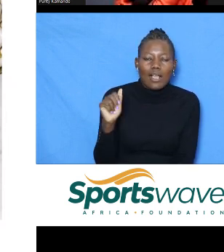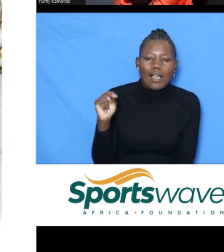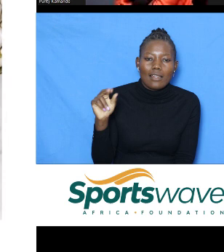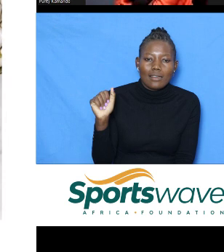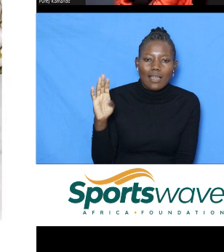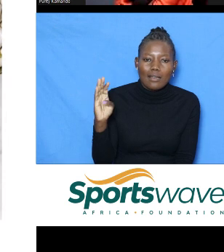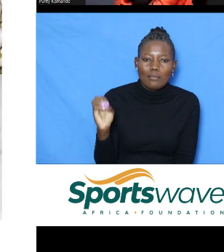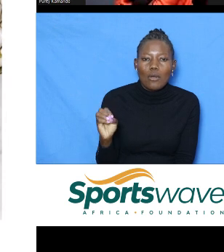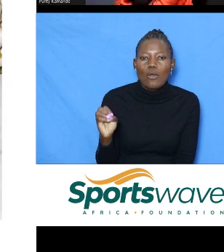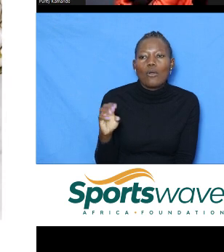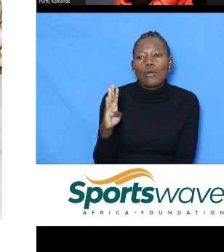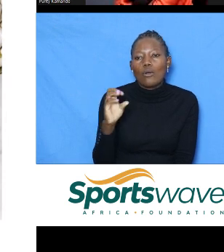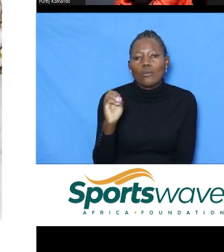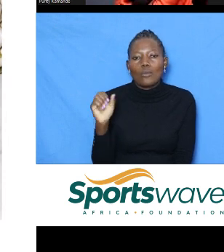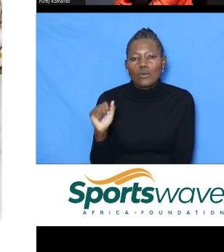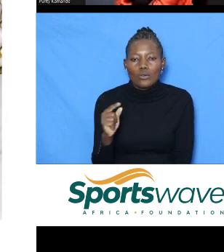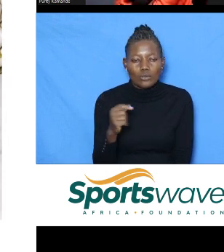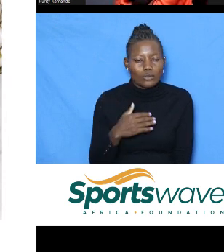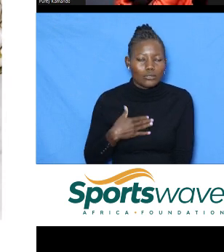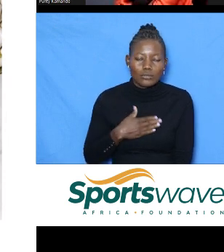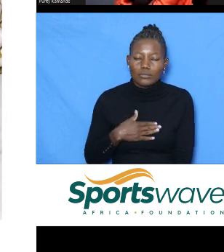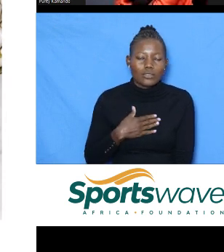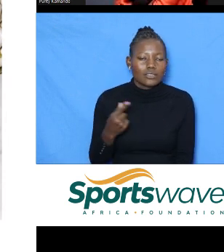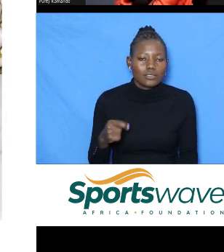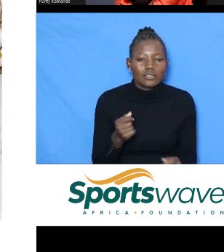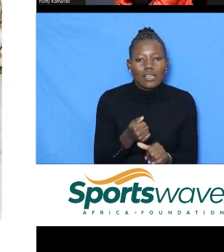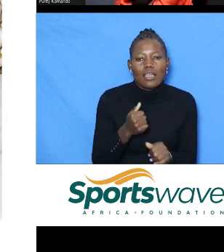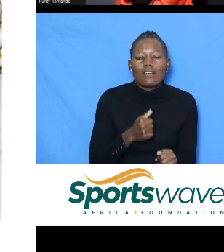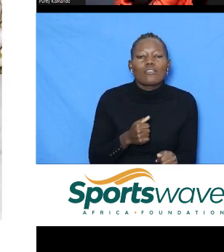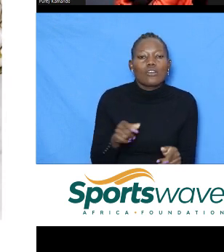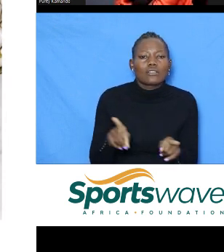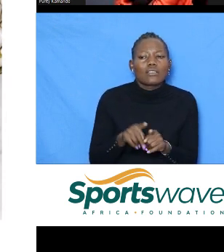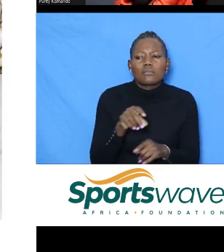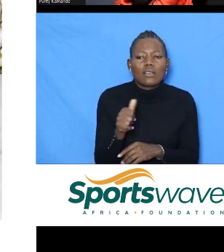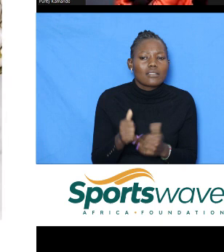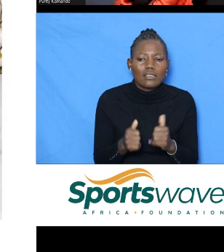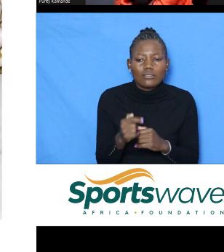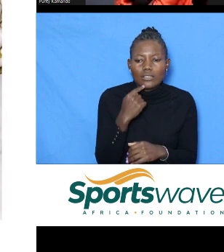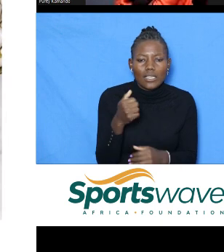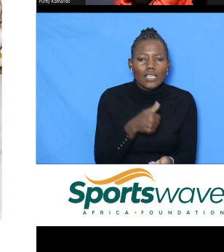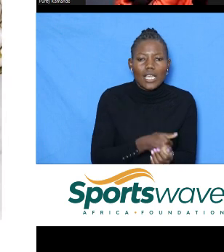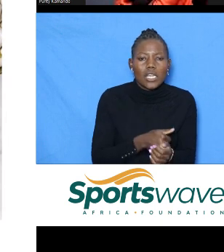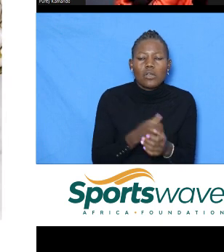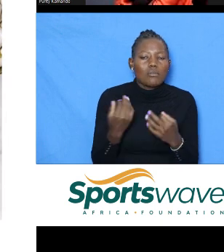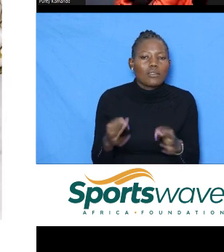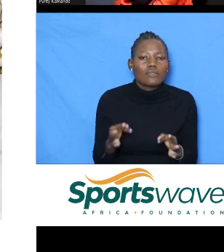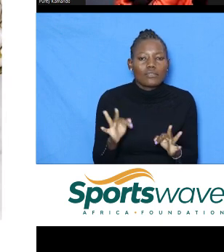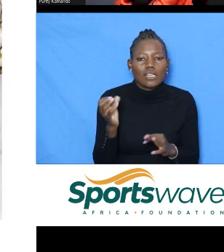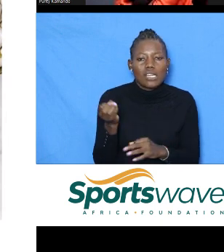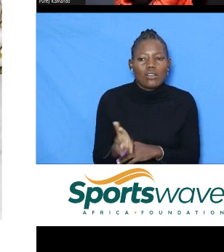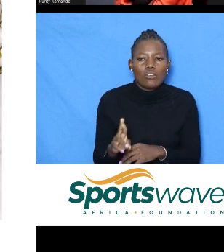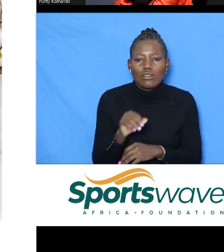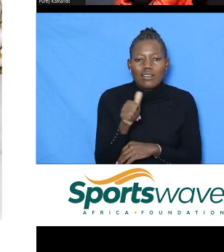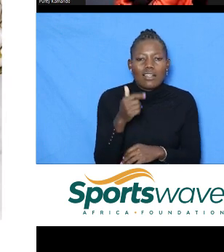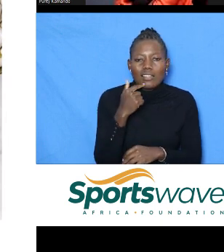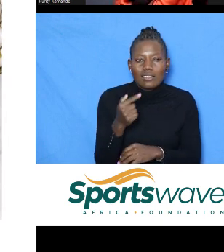Please try and stay clear of such products. Then we have products which claim to be doping free, or products which say they